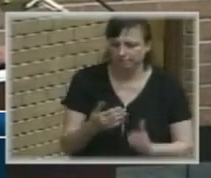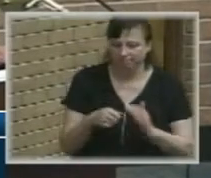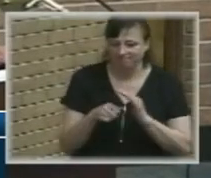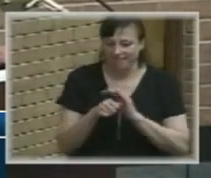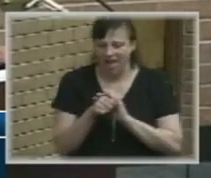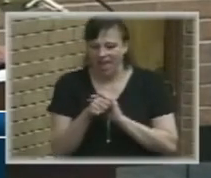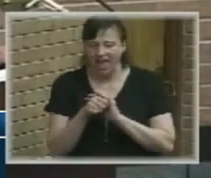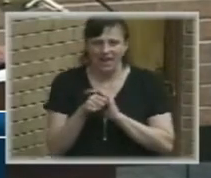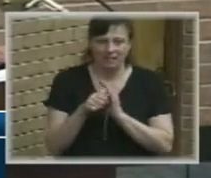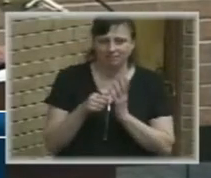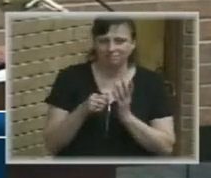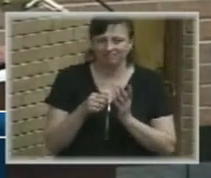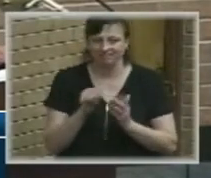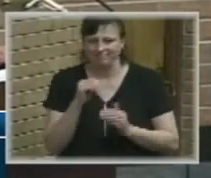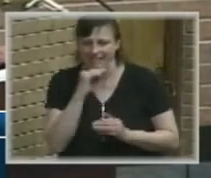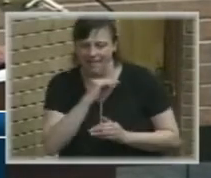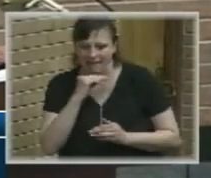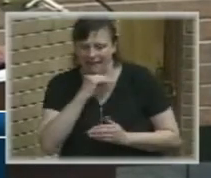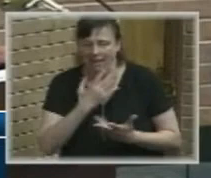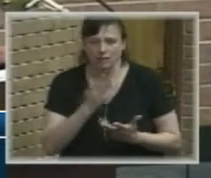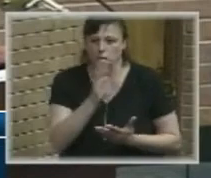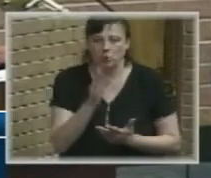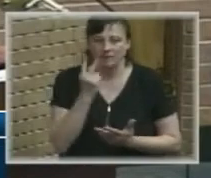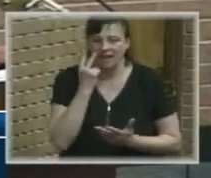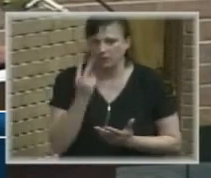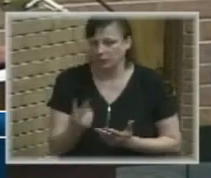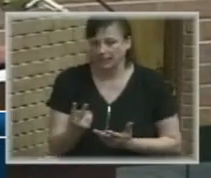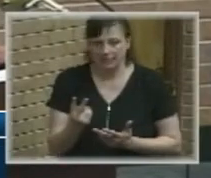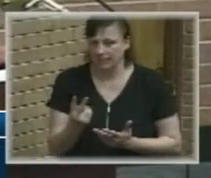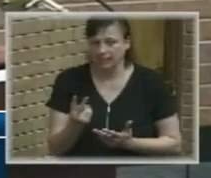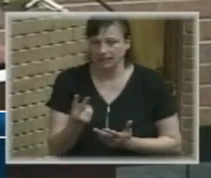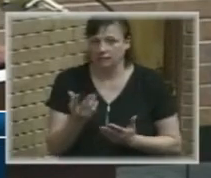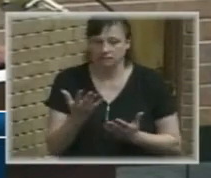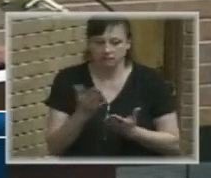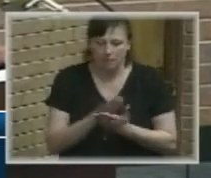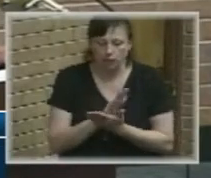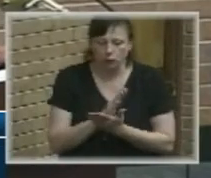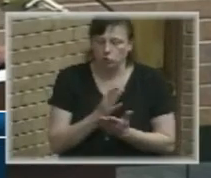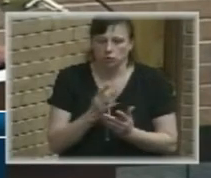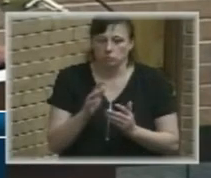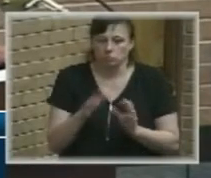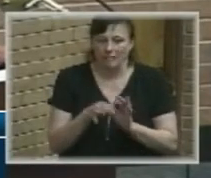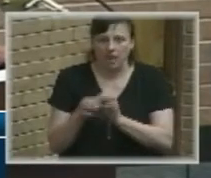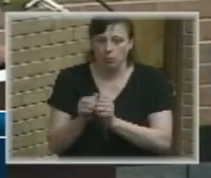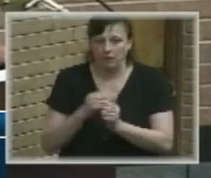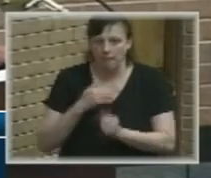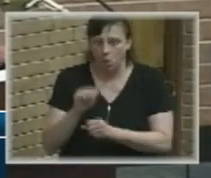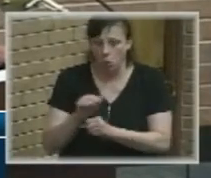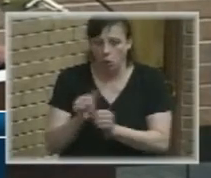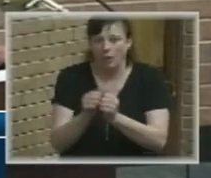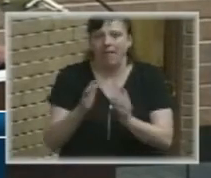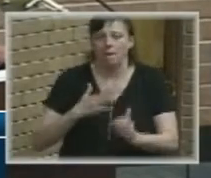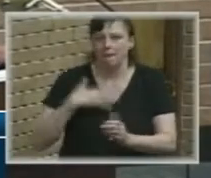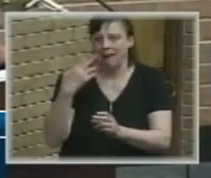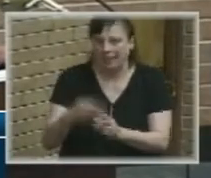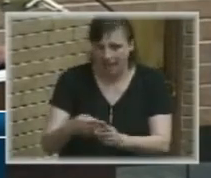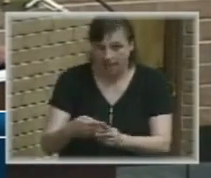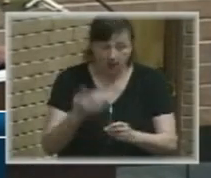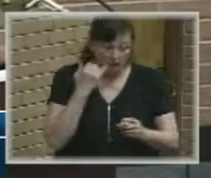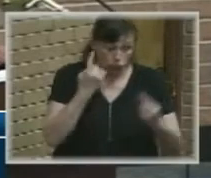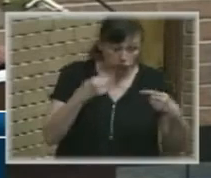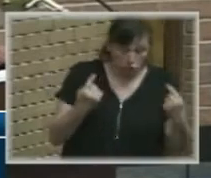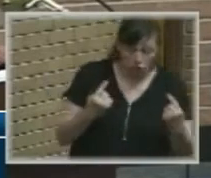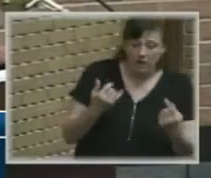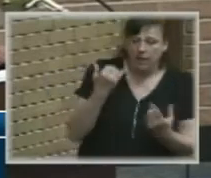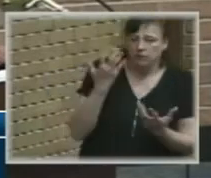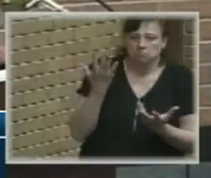never see something that comes from me that doesn't have Jason Zoglin on it. I promise you that. And if you want to come back at me or you disagree, or it